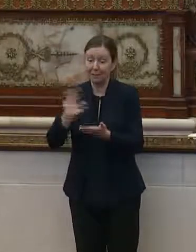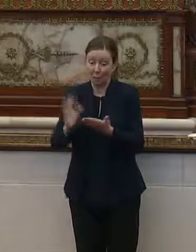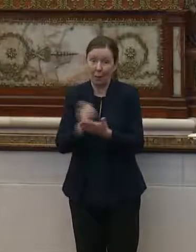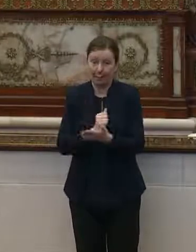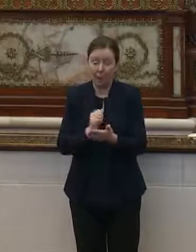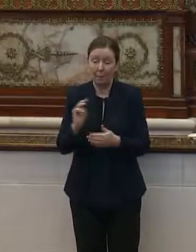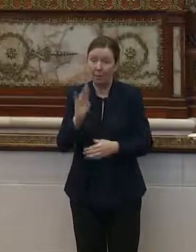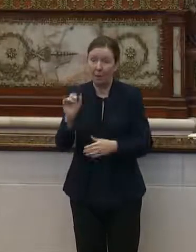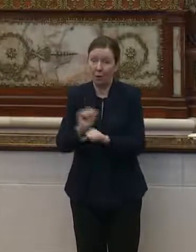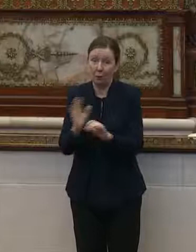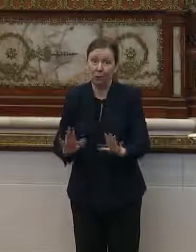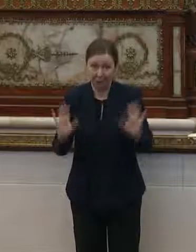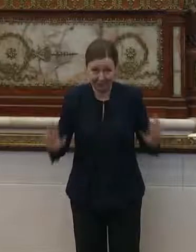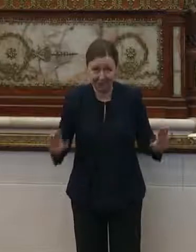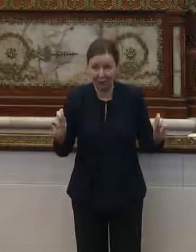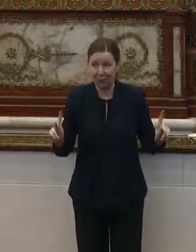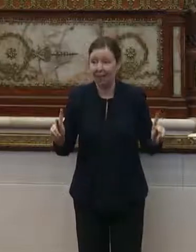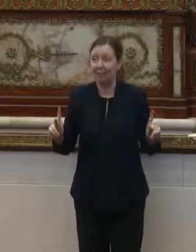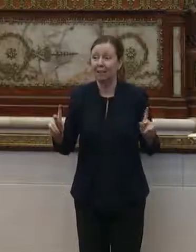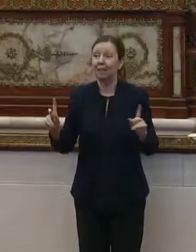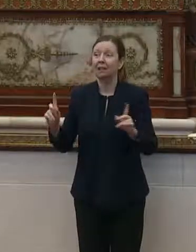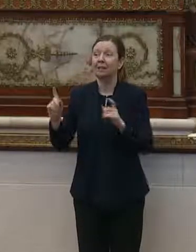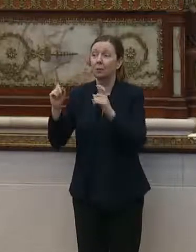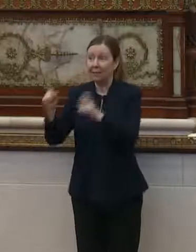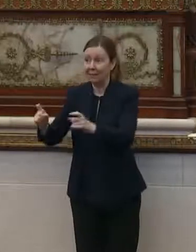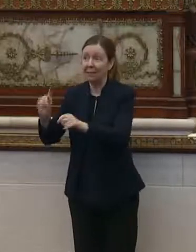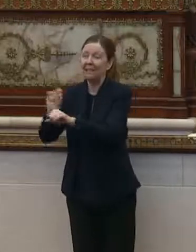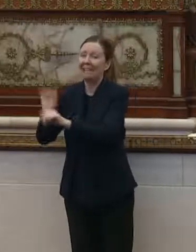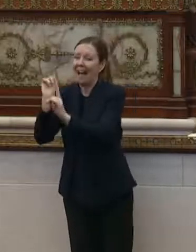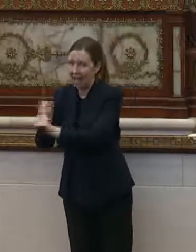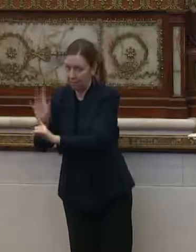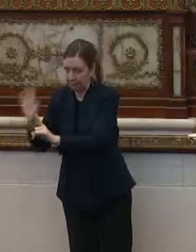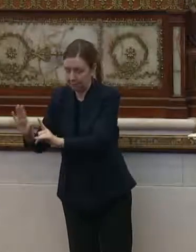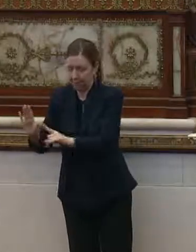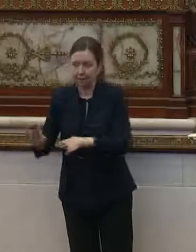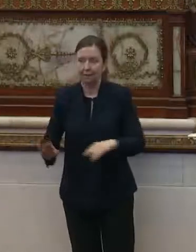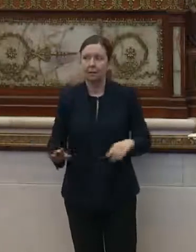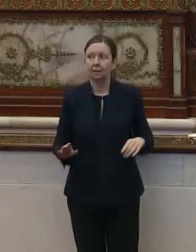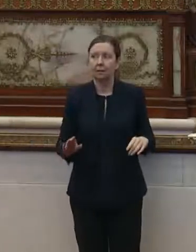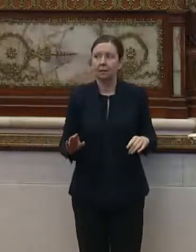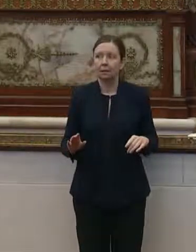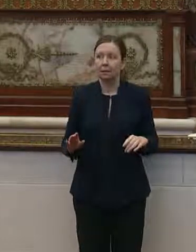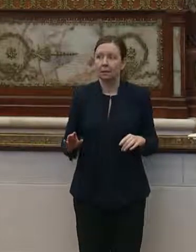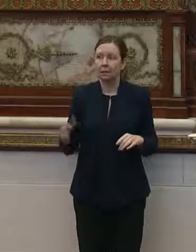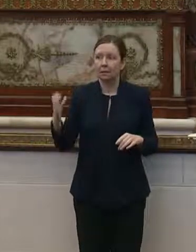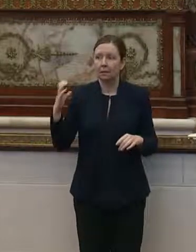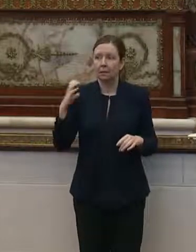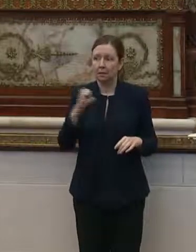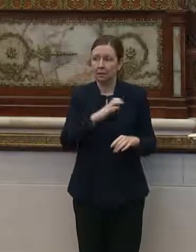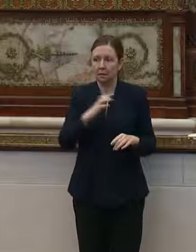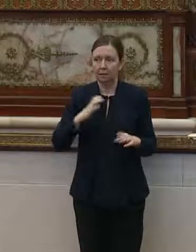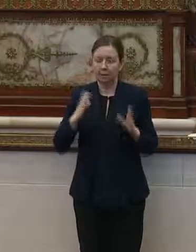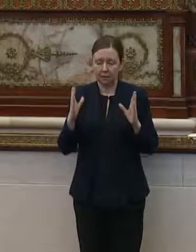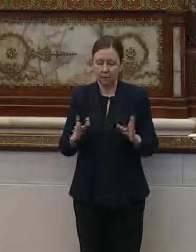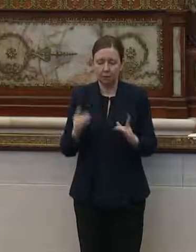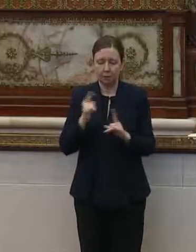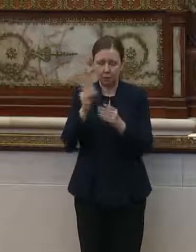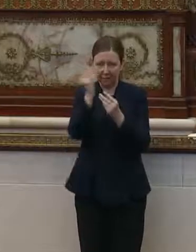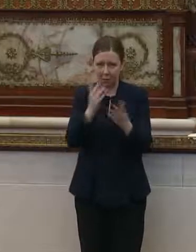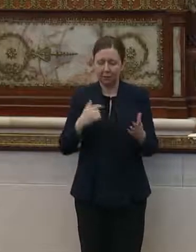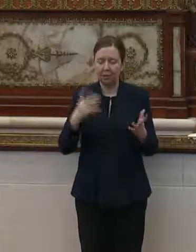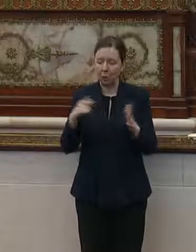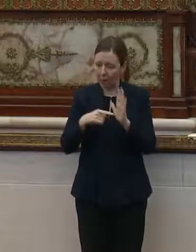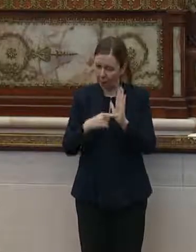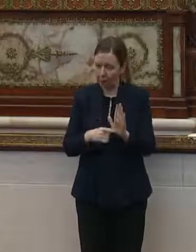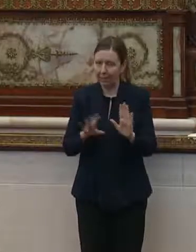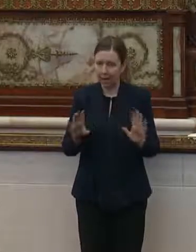minority workers. Okay, so they were given a specific task there. Well, Commissioner, excuse me, a point of information. I do want to point